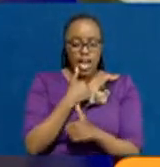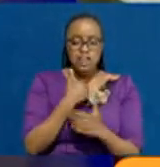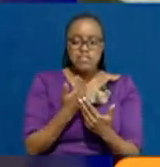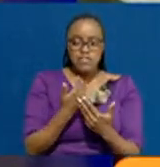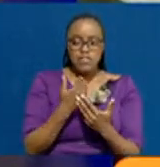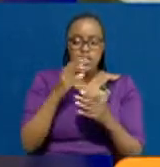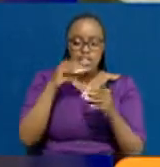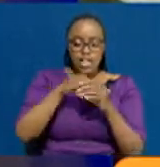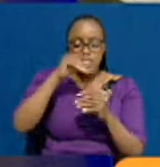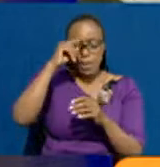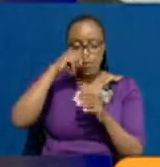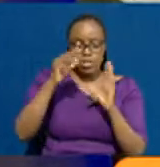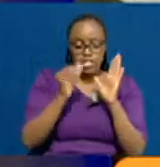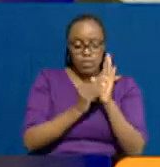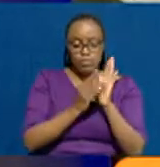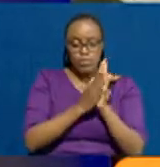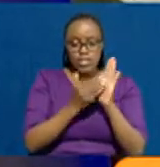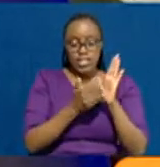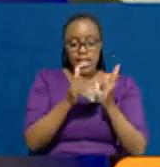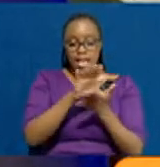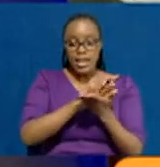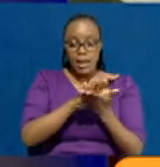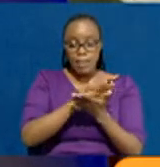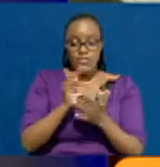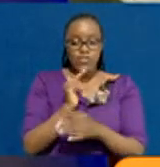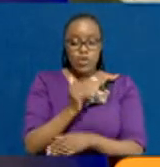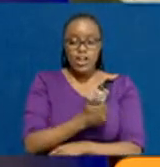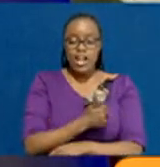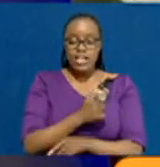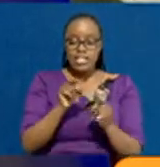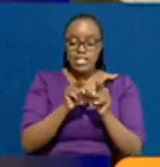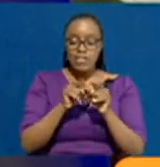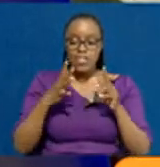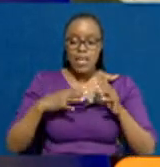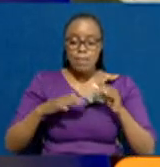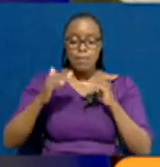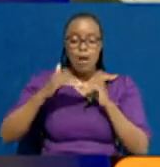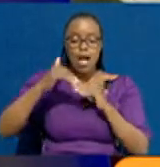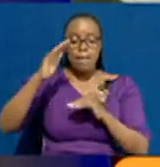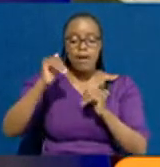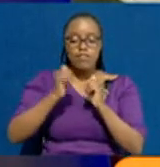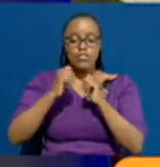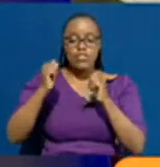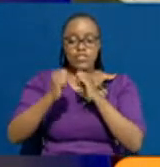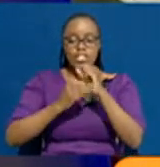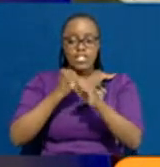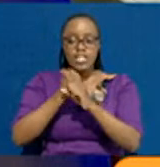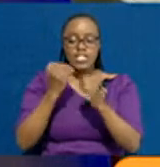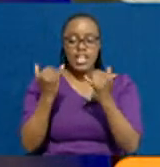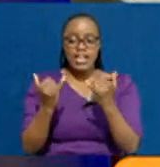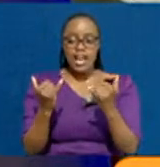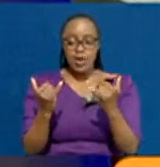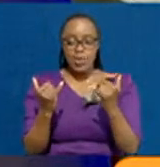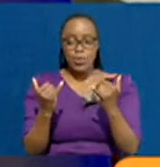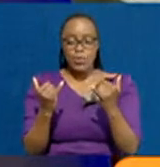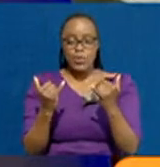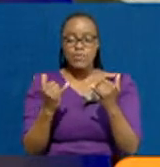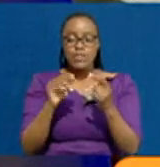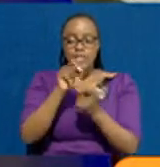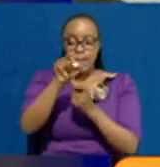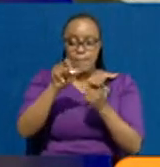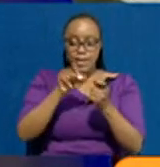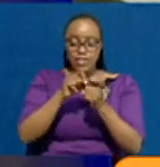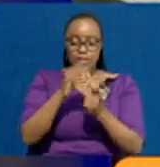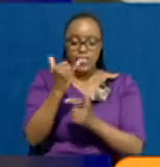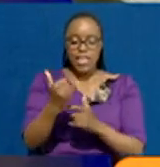in the policy. Basically, for us is people above 15 years. And right now, particularly